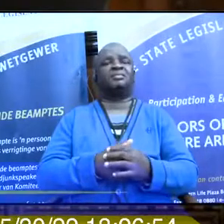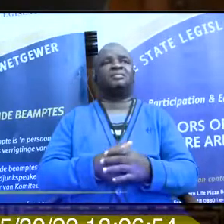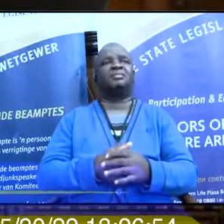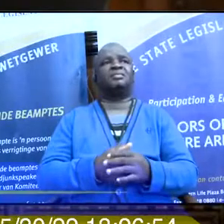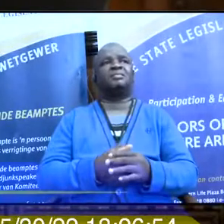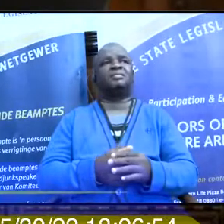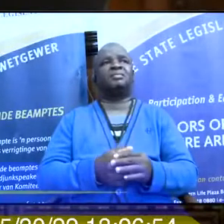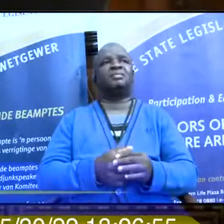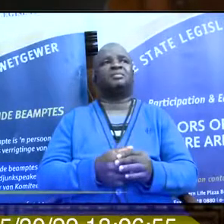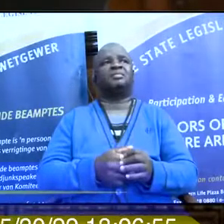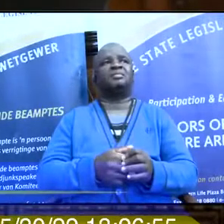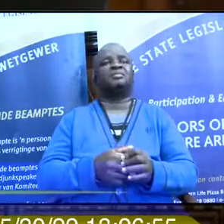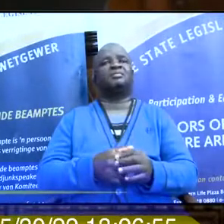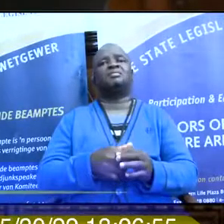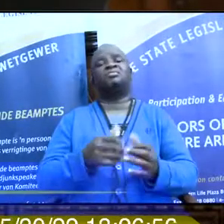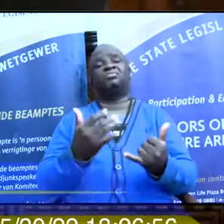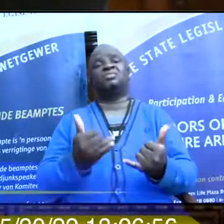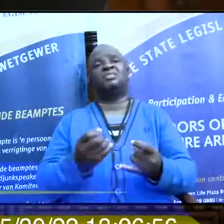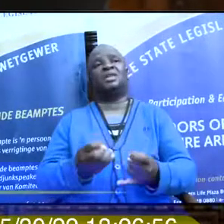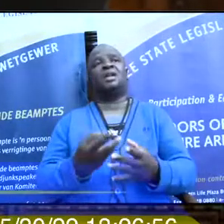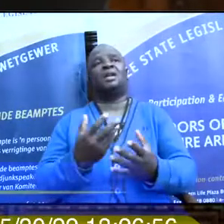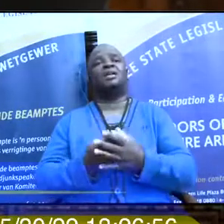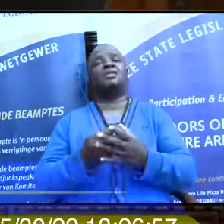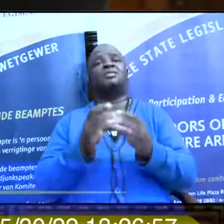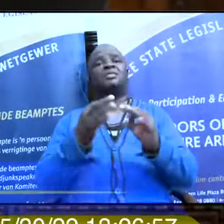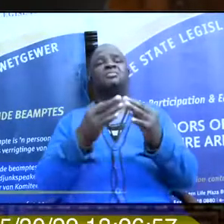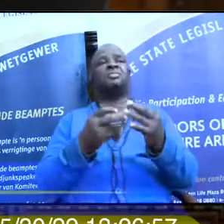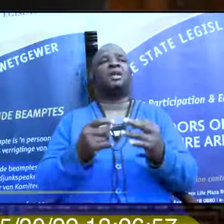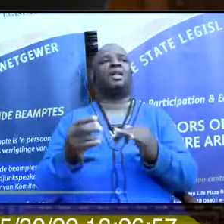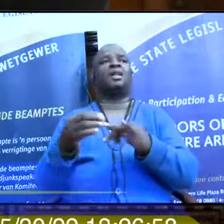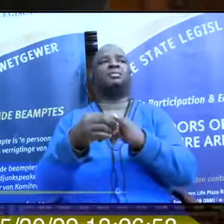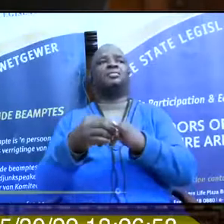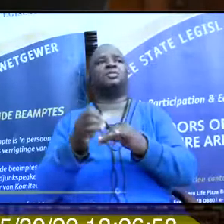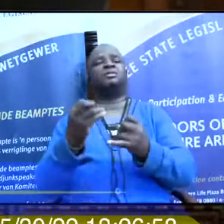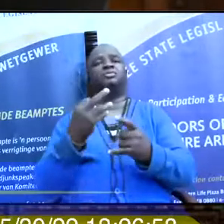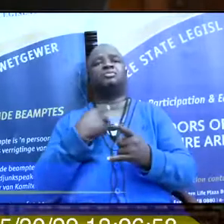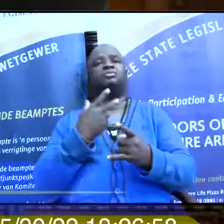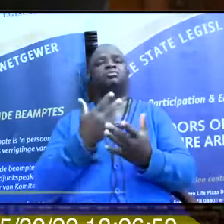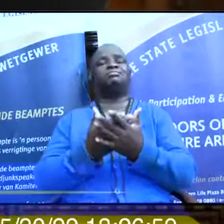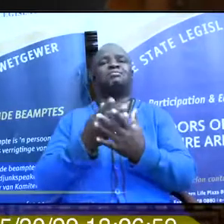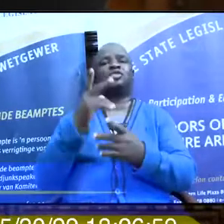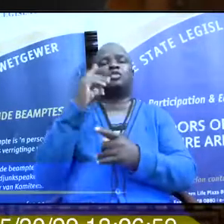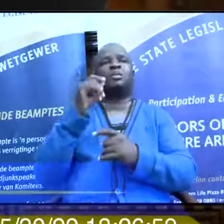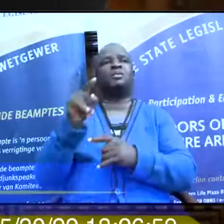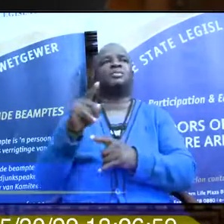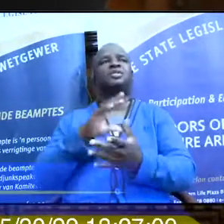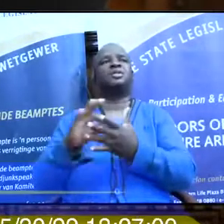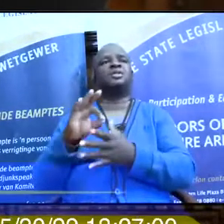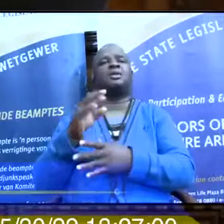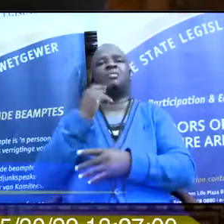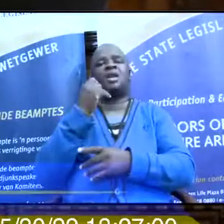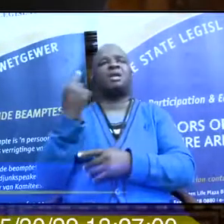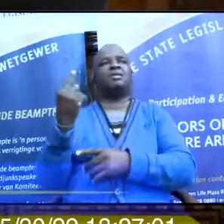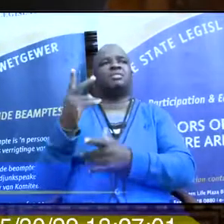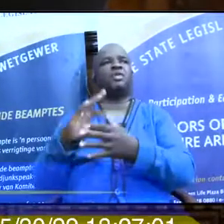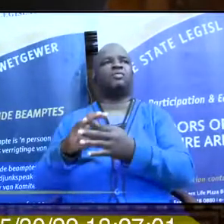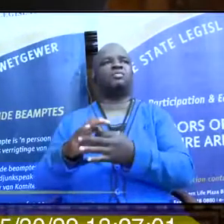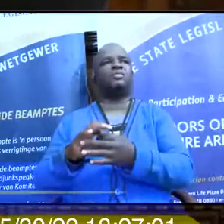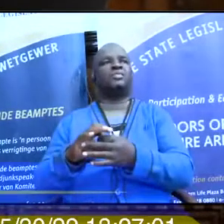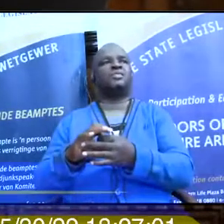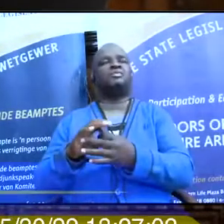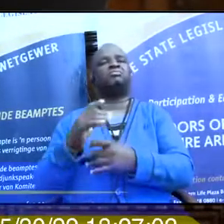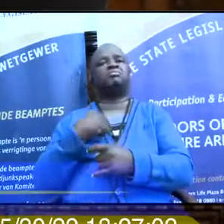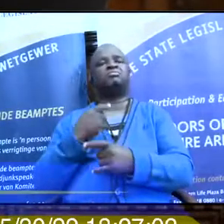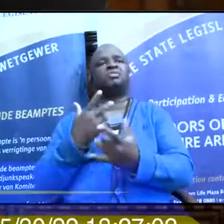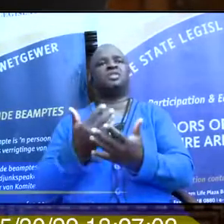even marriages are broken i mean how do i go and sleep there and leave my husband alone at how at home where am i